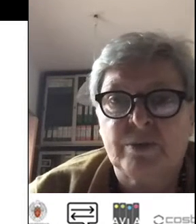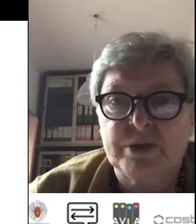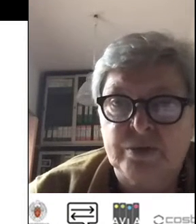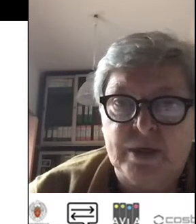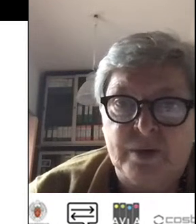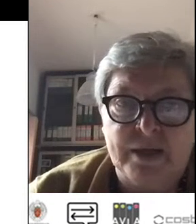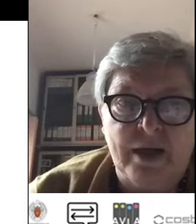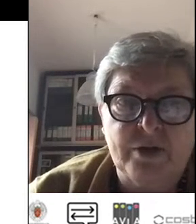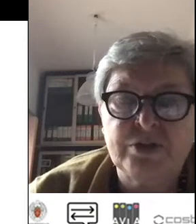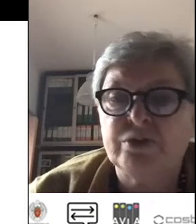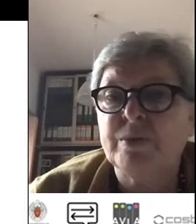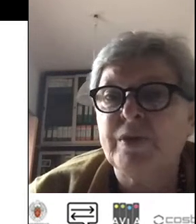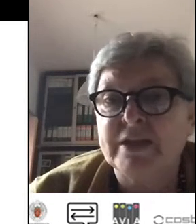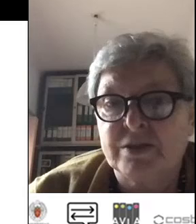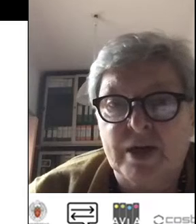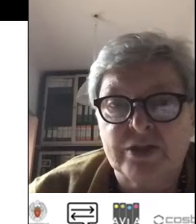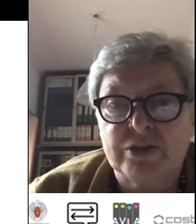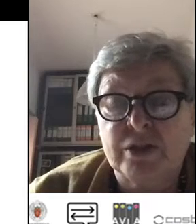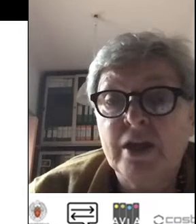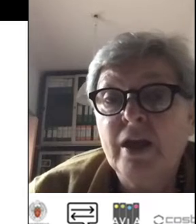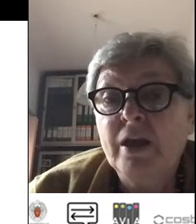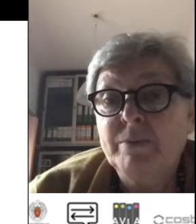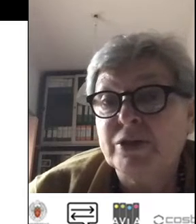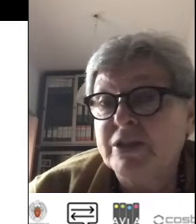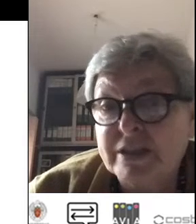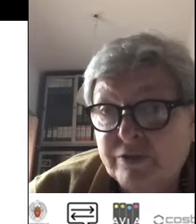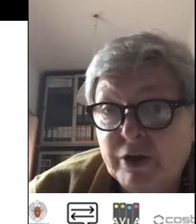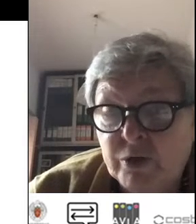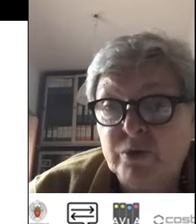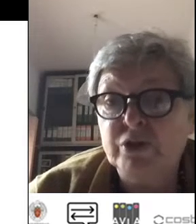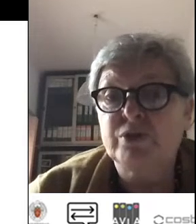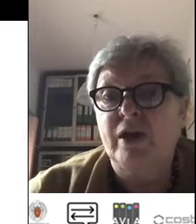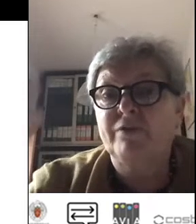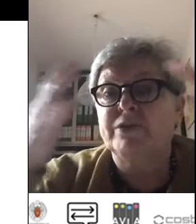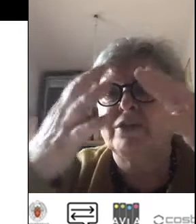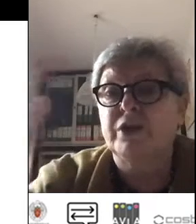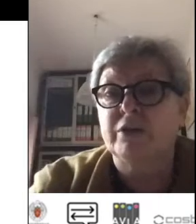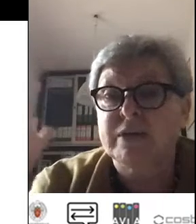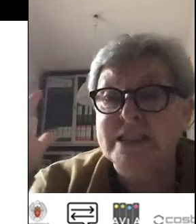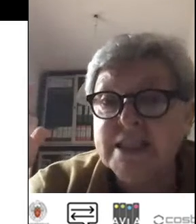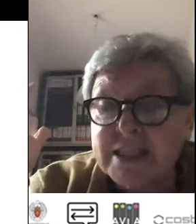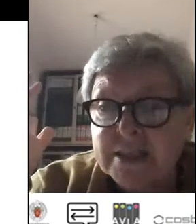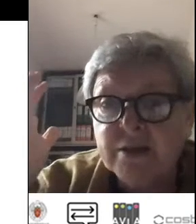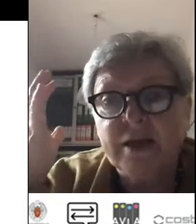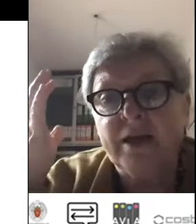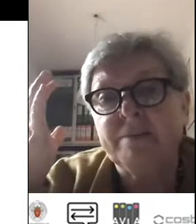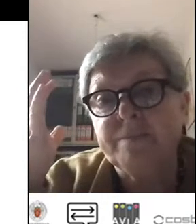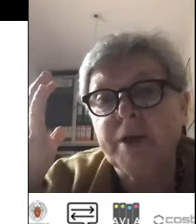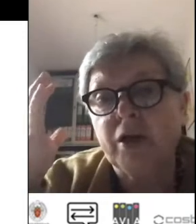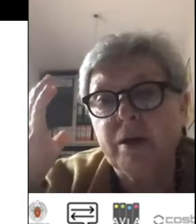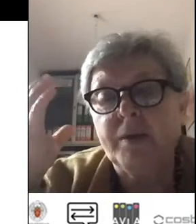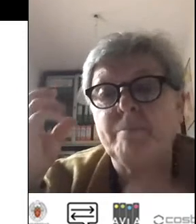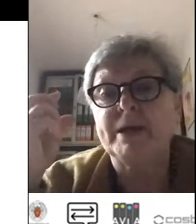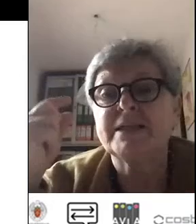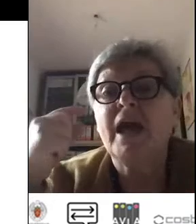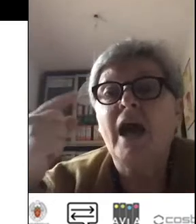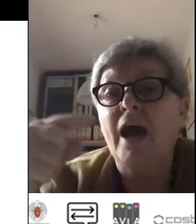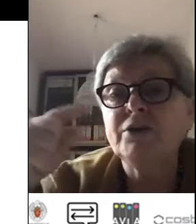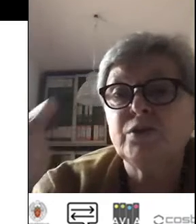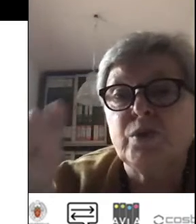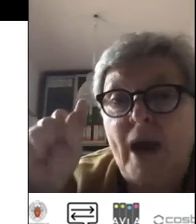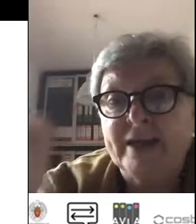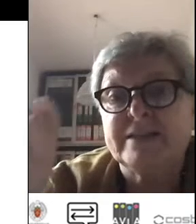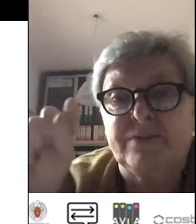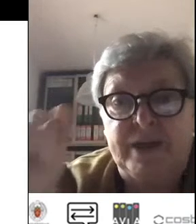research that we're doing right now is to do with the interaction, because it is very good to have this 360, but